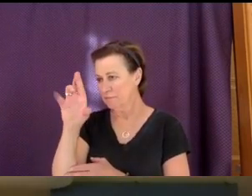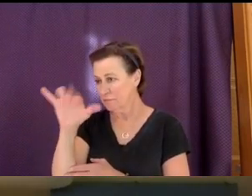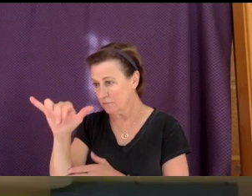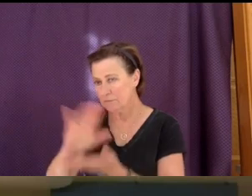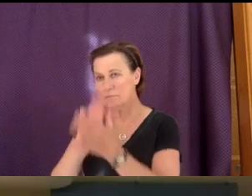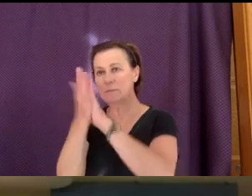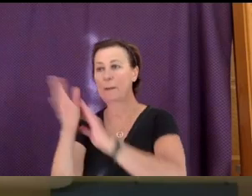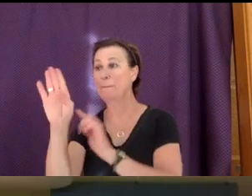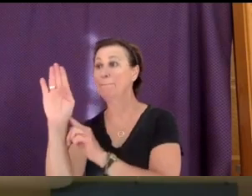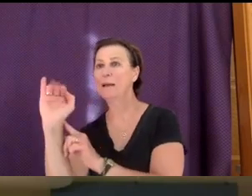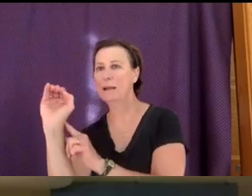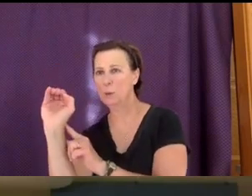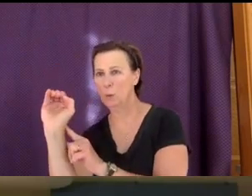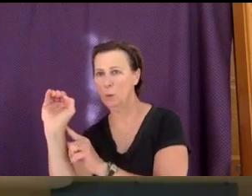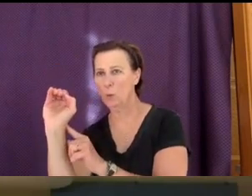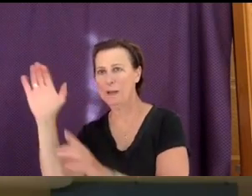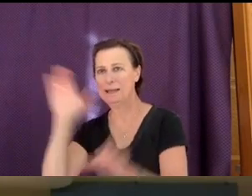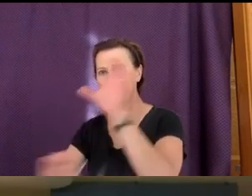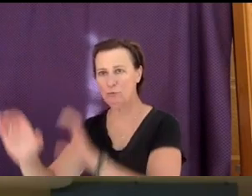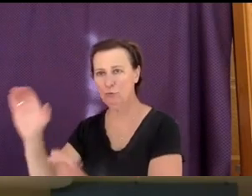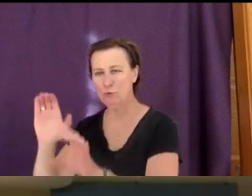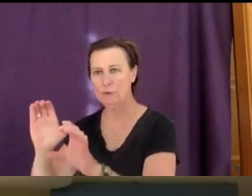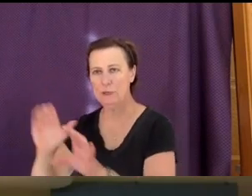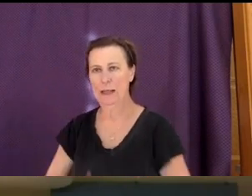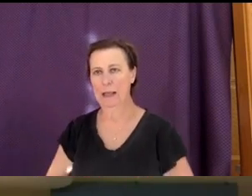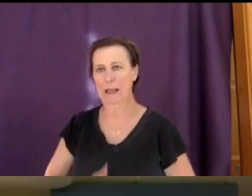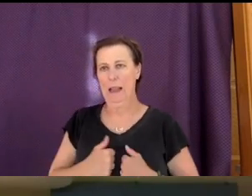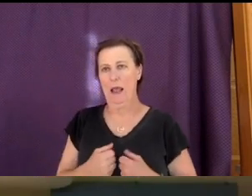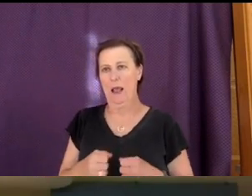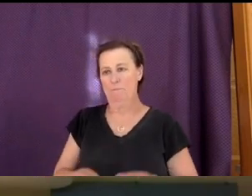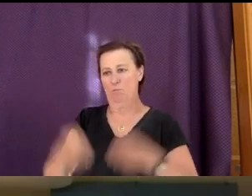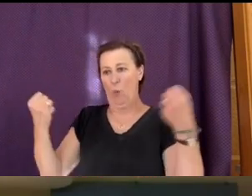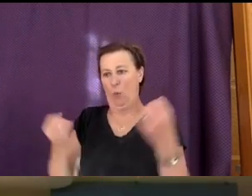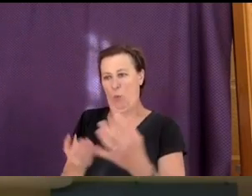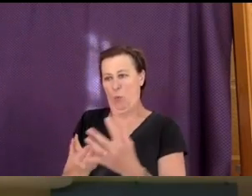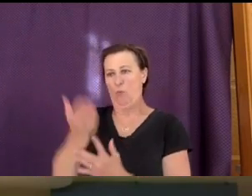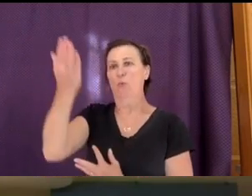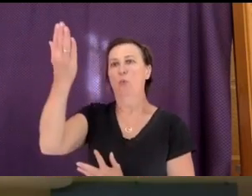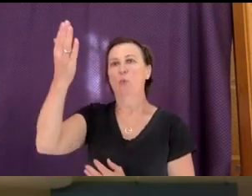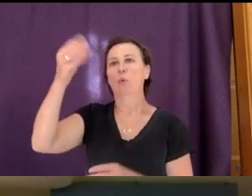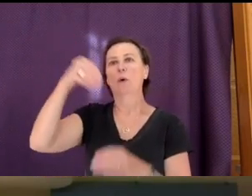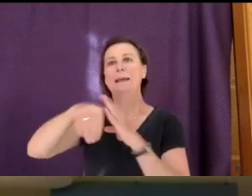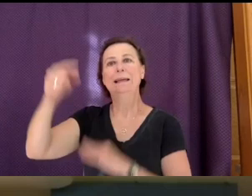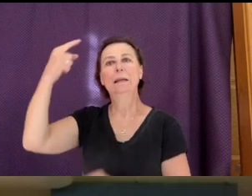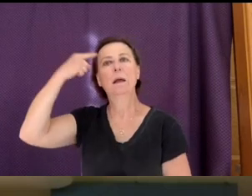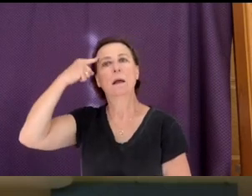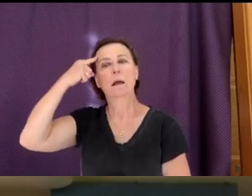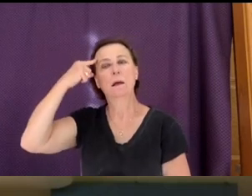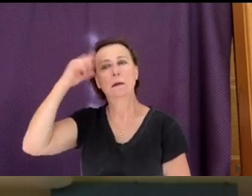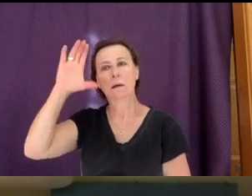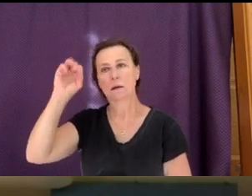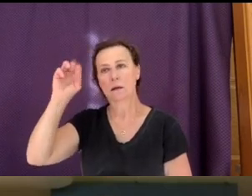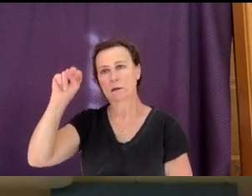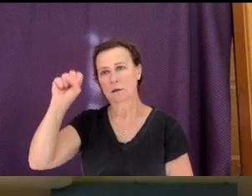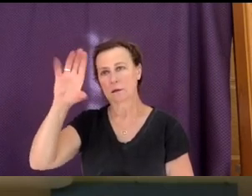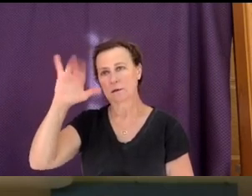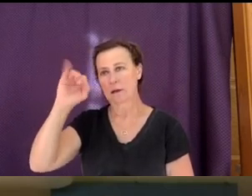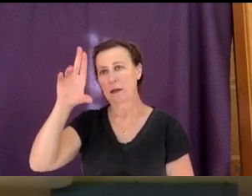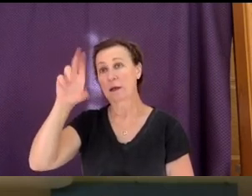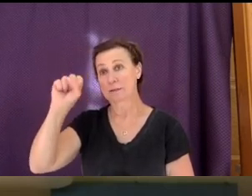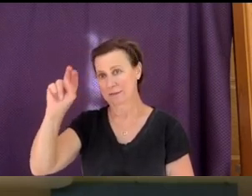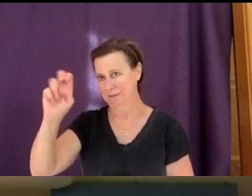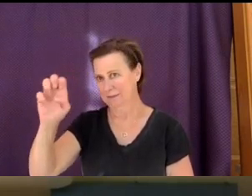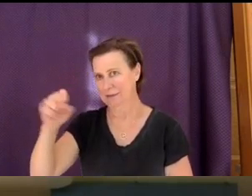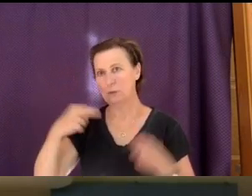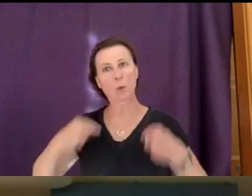biochemistry, and life broke through into consciousness. And human consciousness